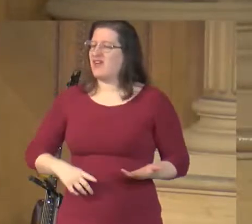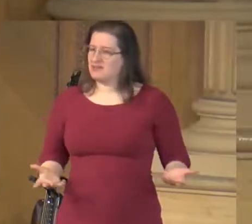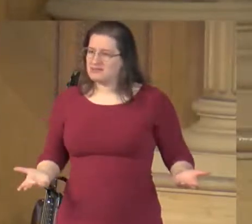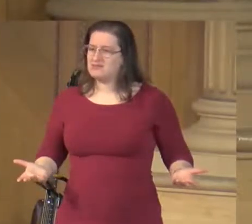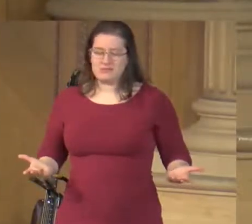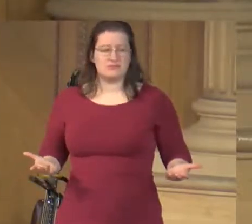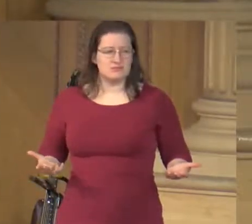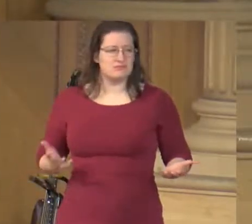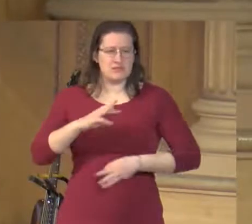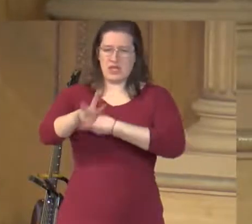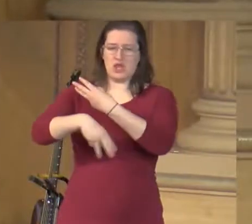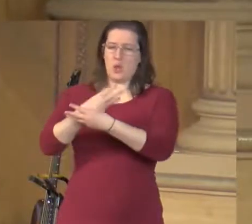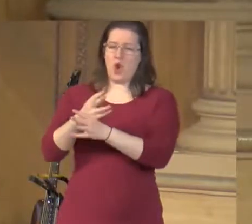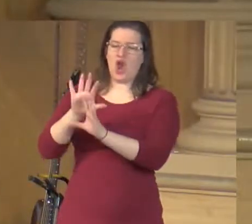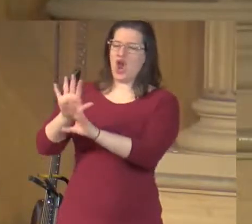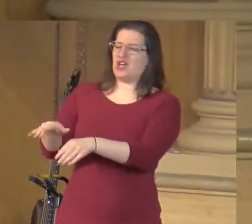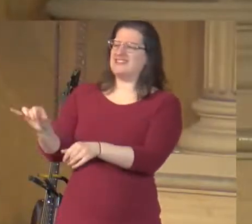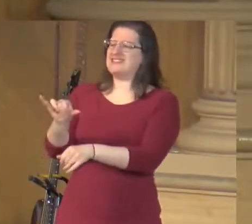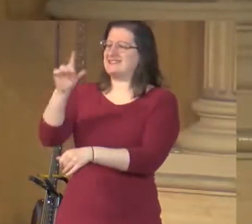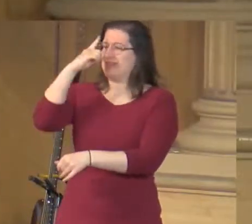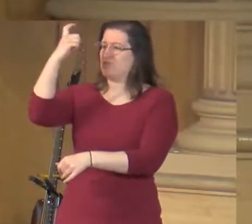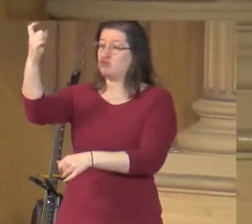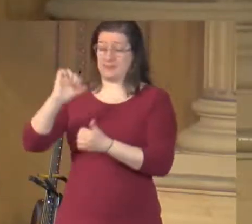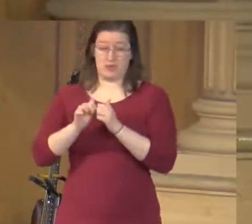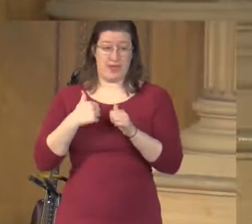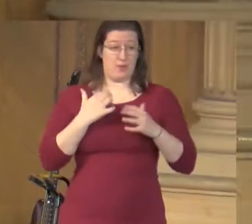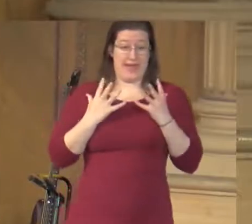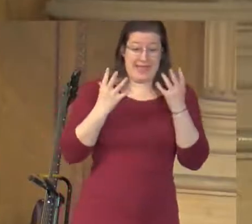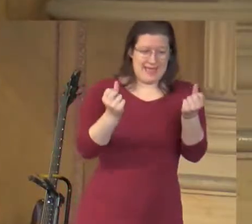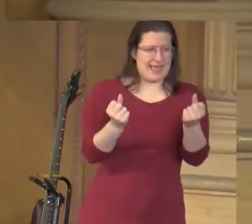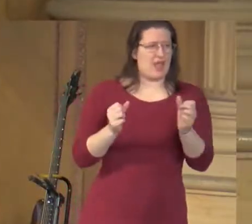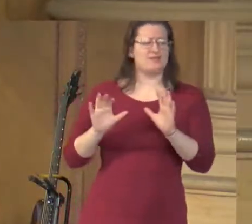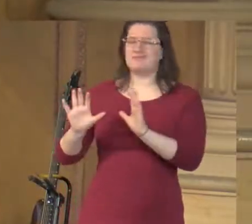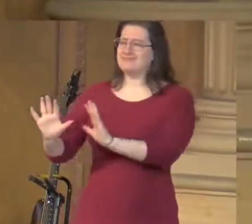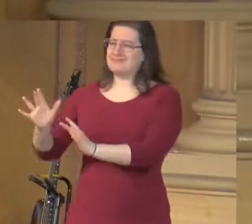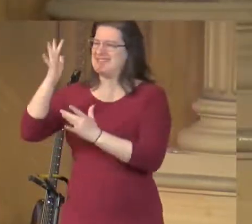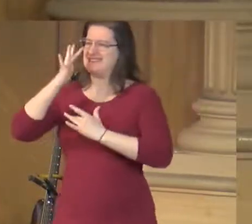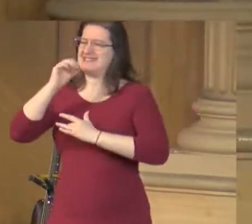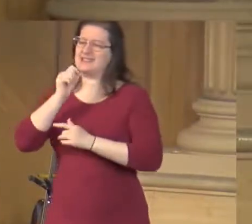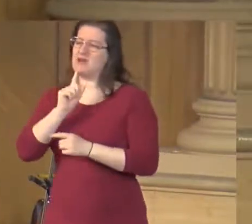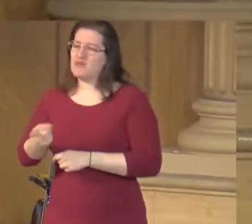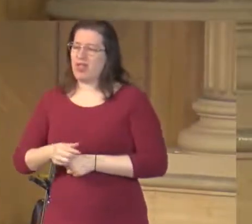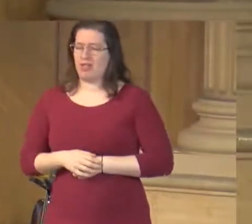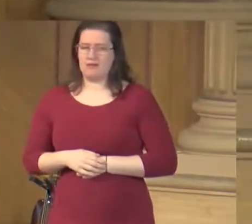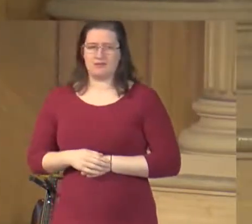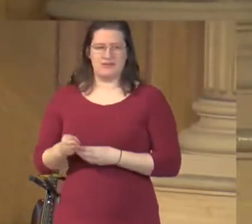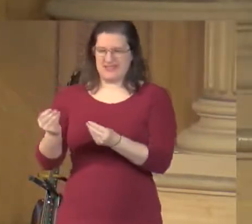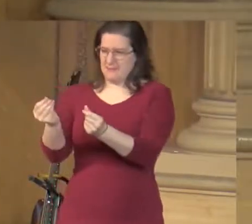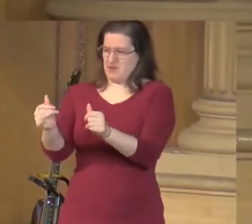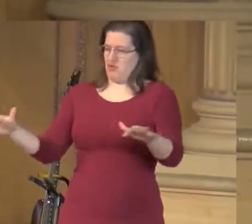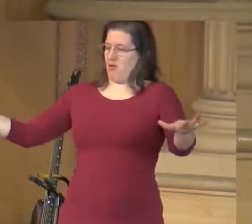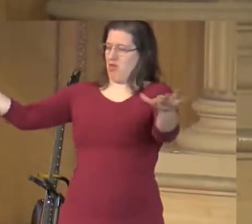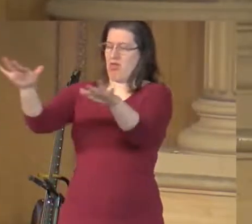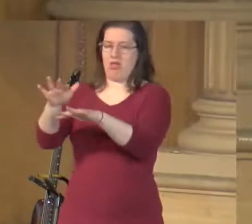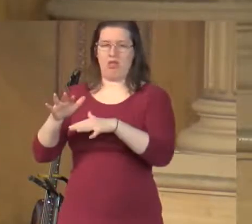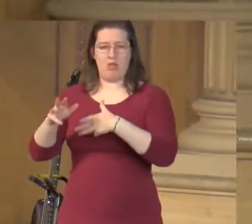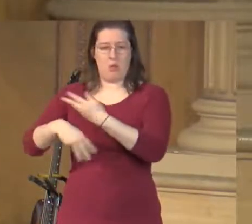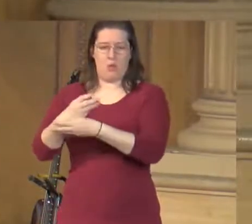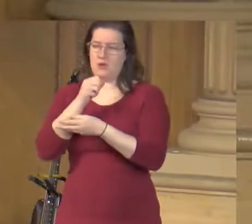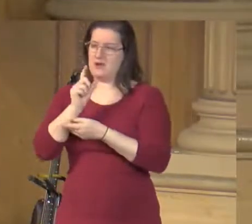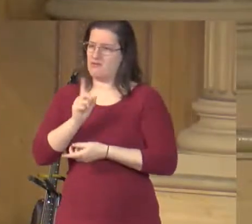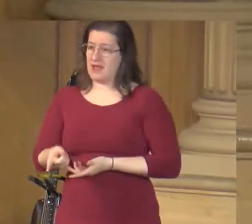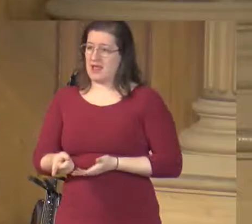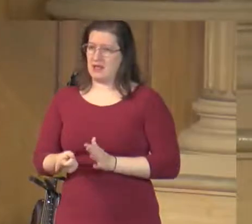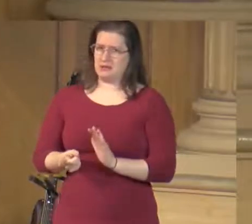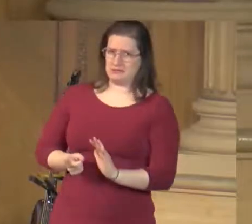The way that you can be healed of your diseases is by coming to the realization that those aren't real, that the material world isn't real. Which,